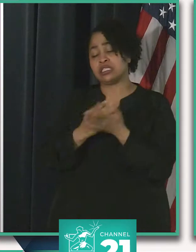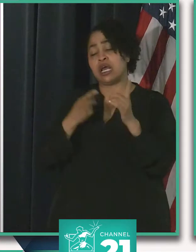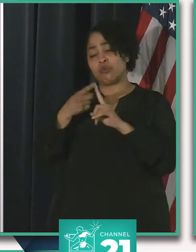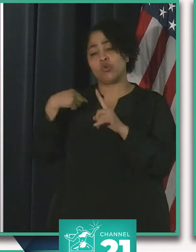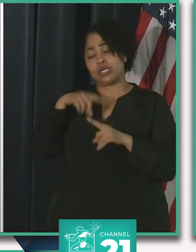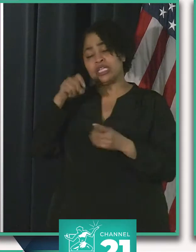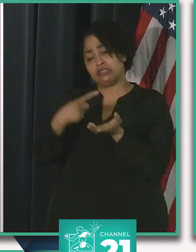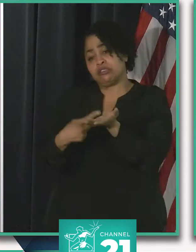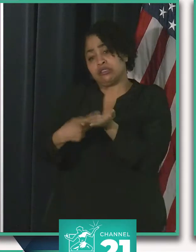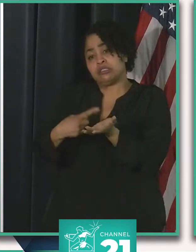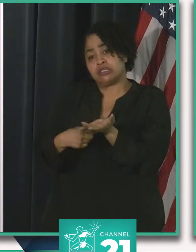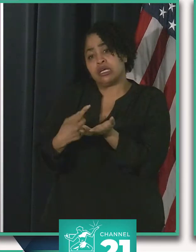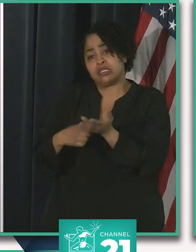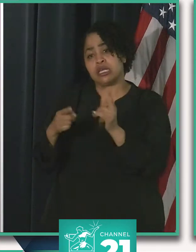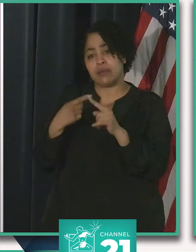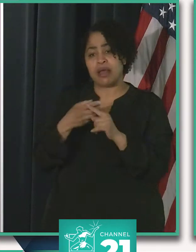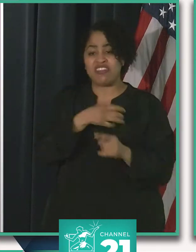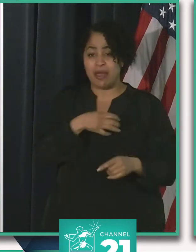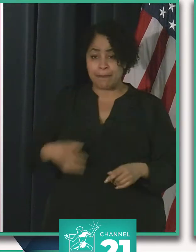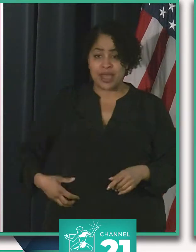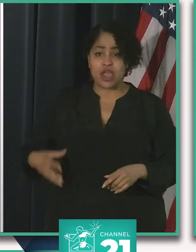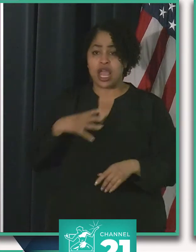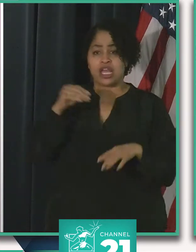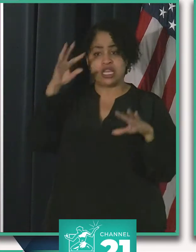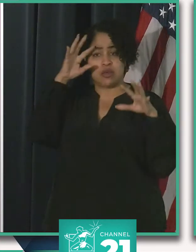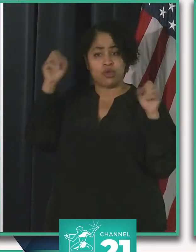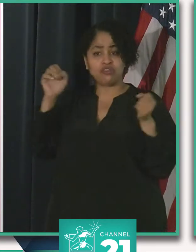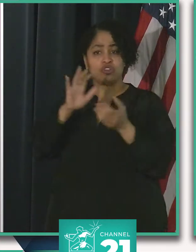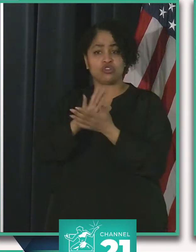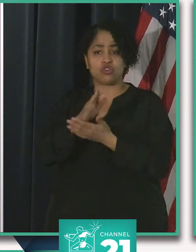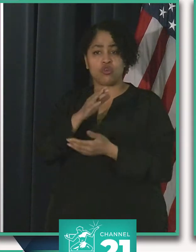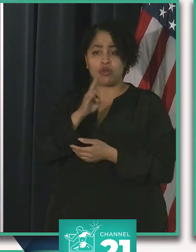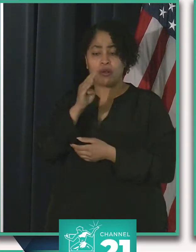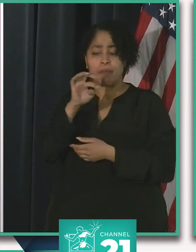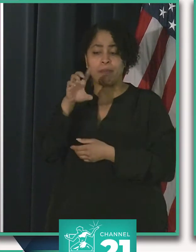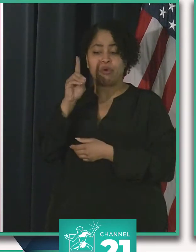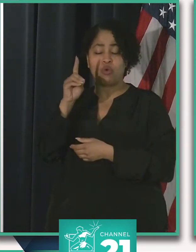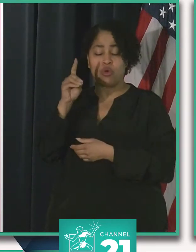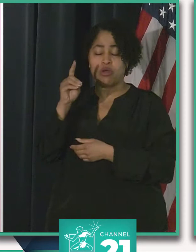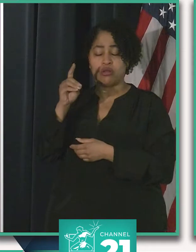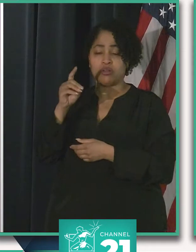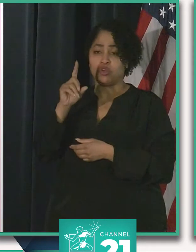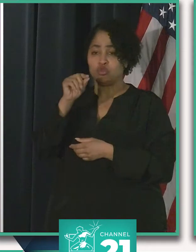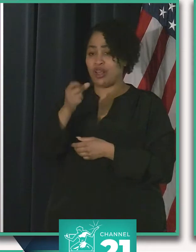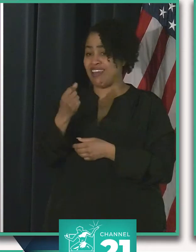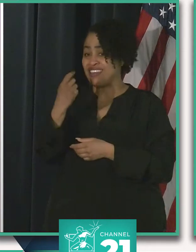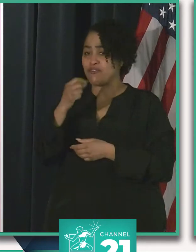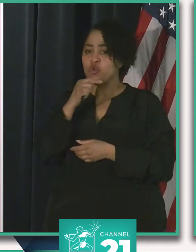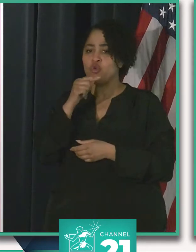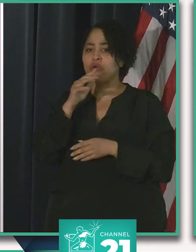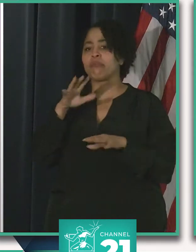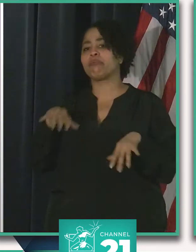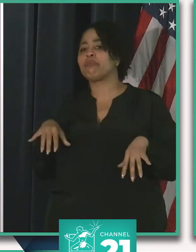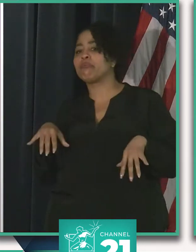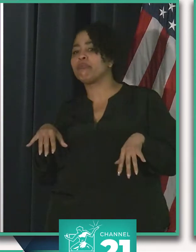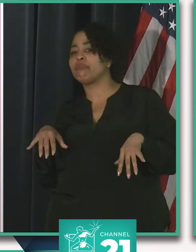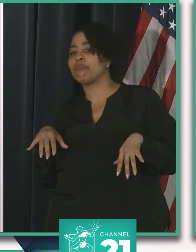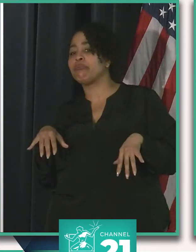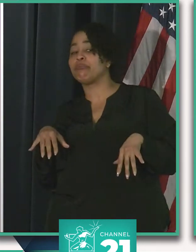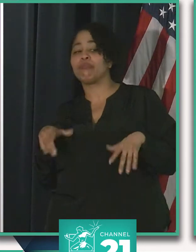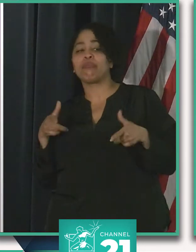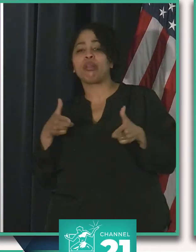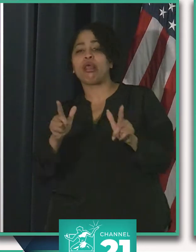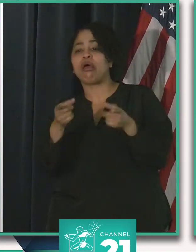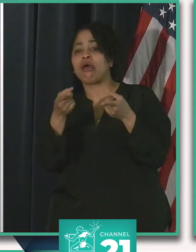conversation about the mayor and the president of the school board in 2011, who were complicit in